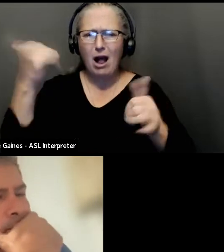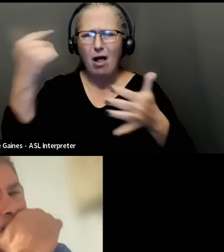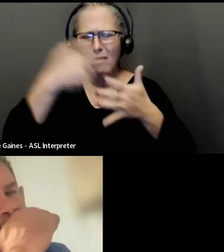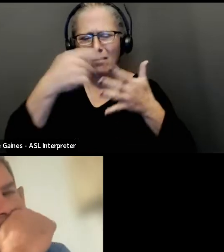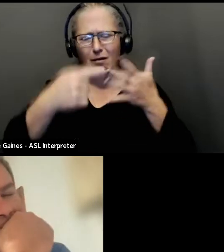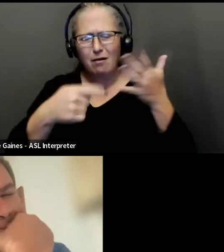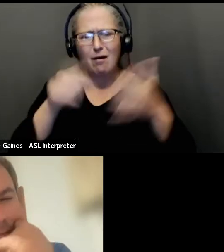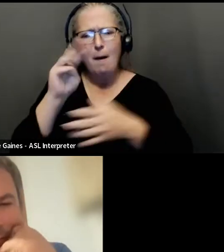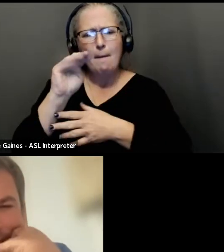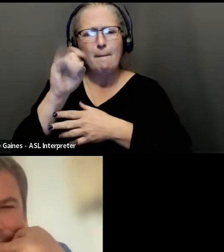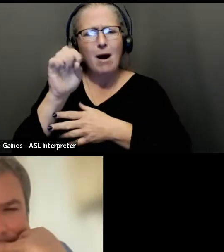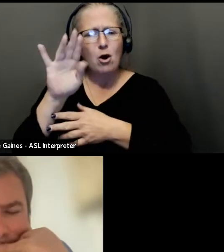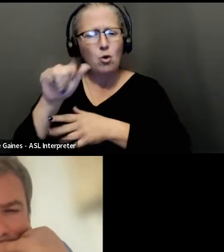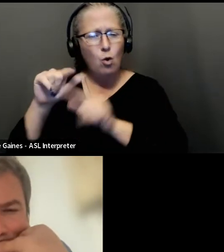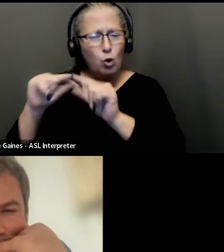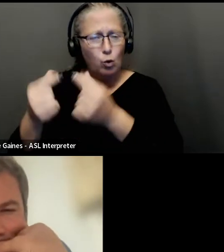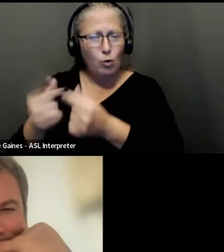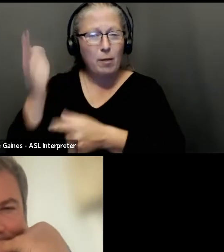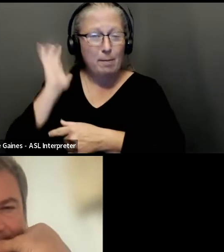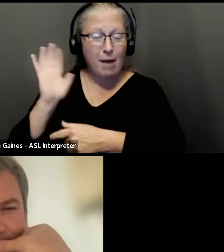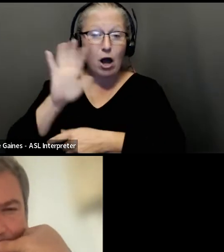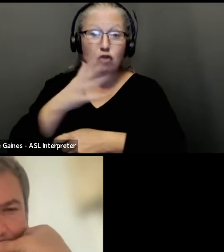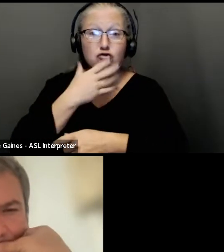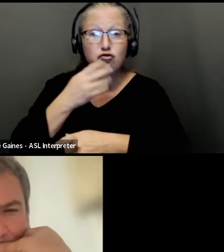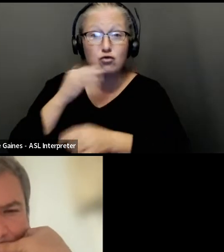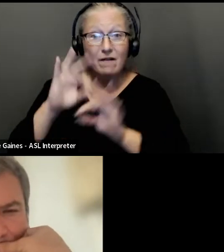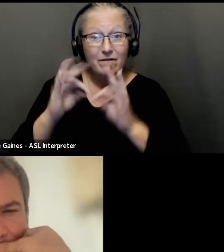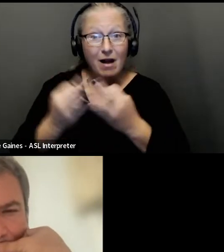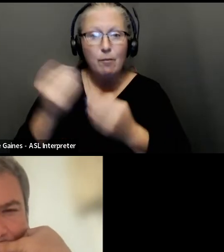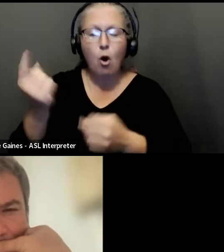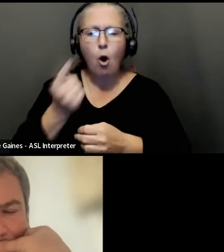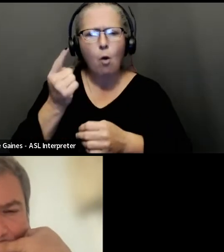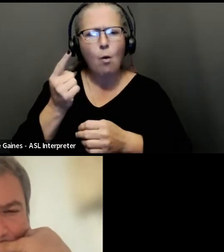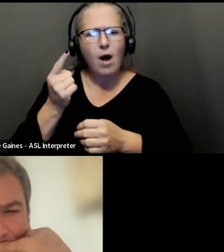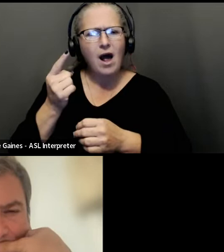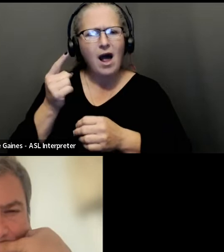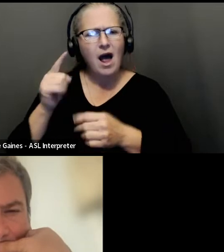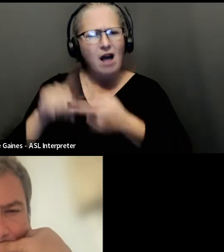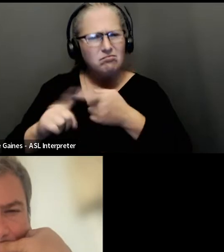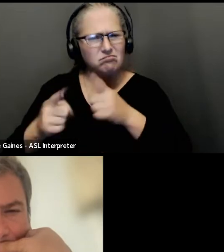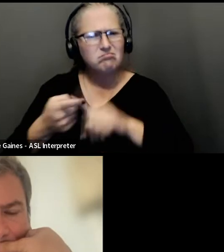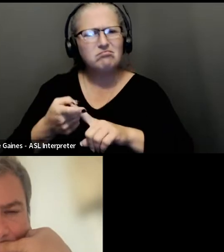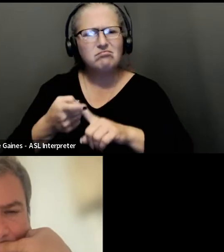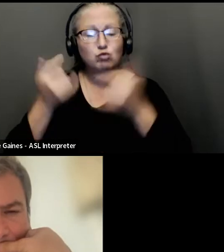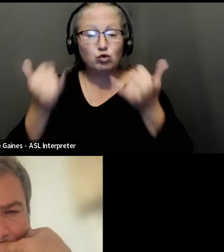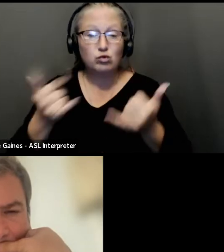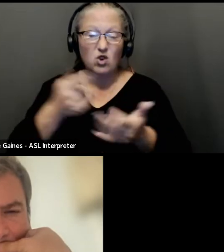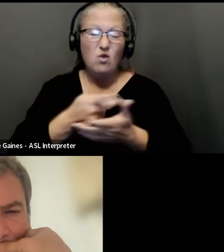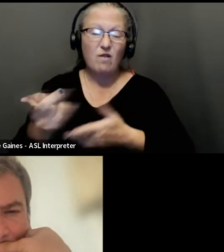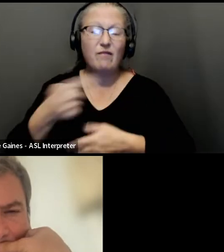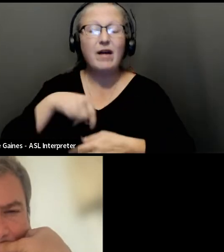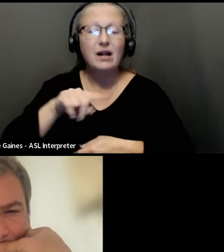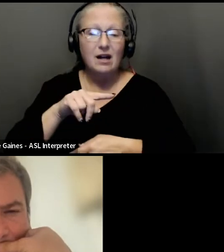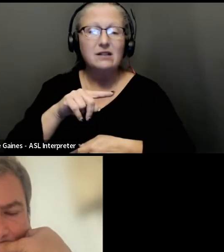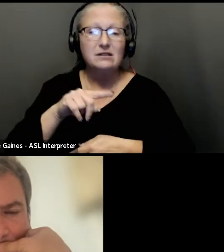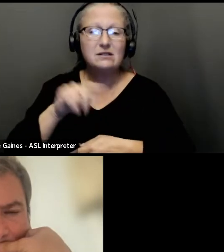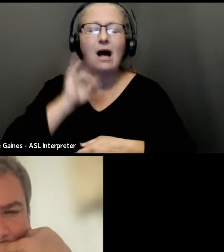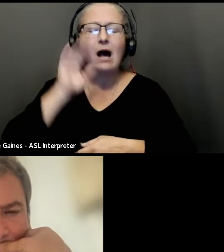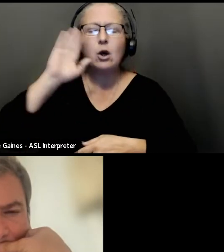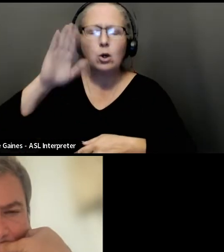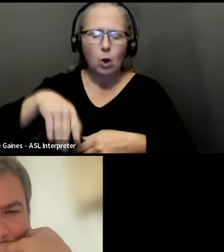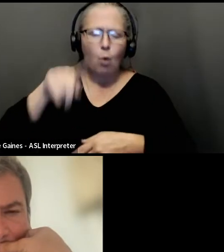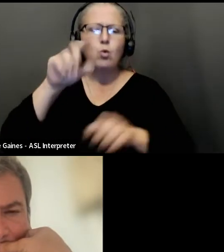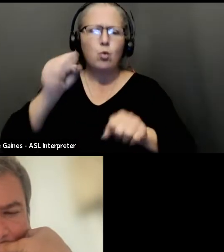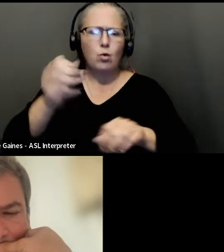minority groups in the past, and your Jewish families are always allies. But today you have failed us. I know you